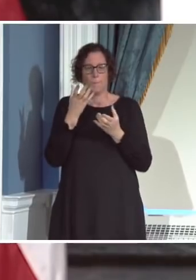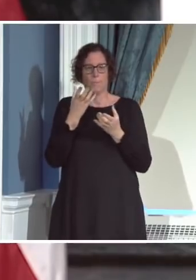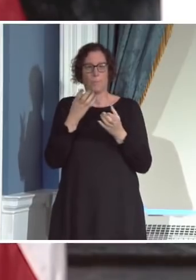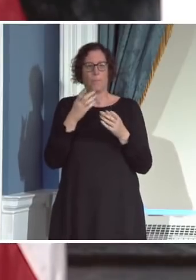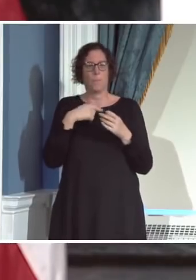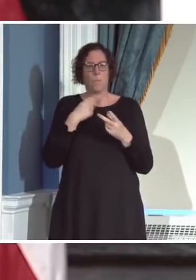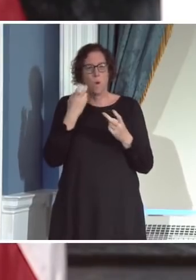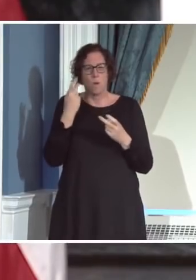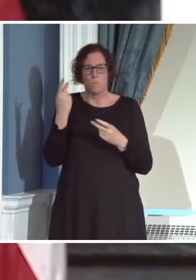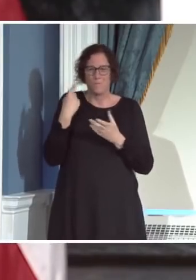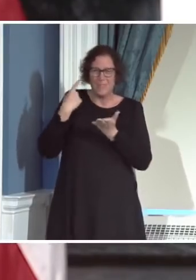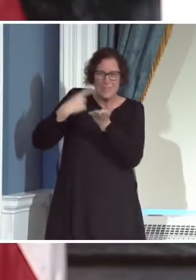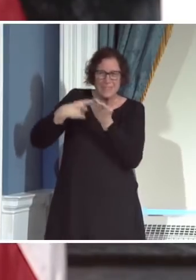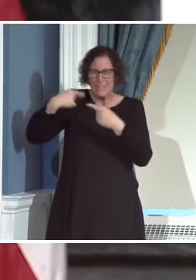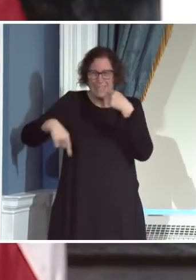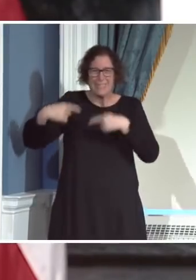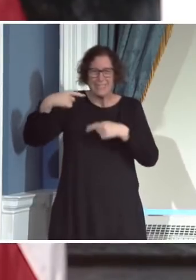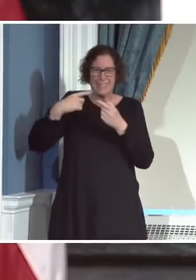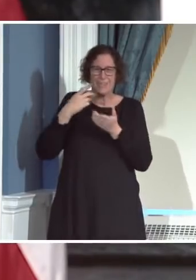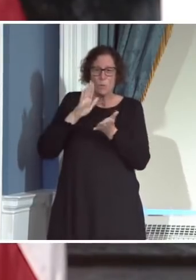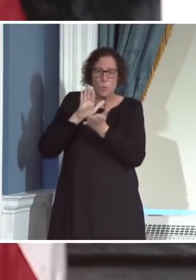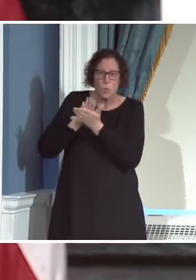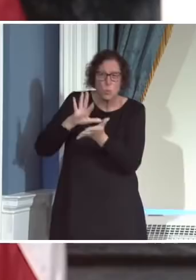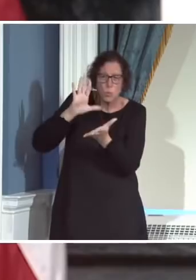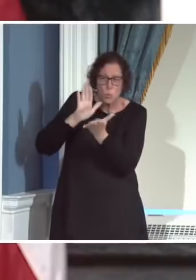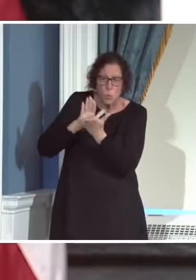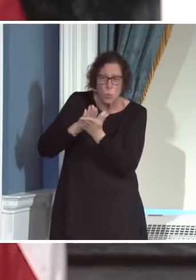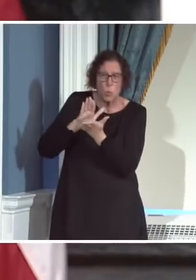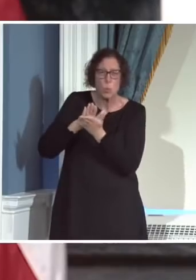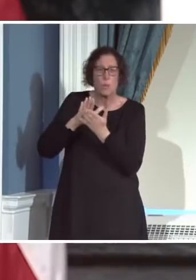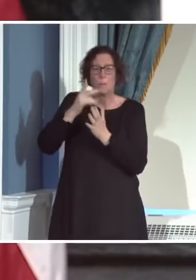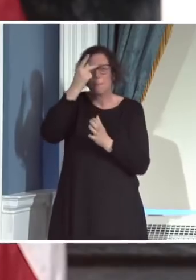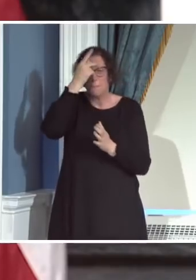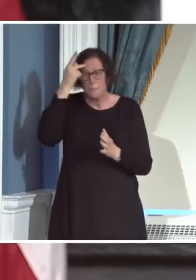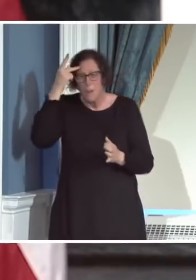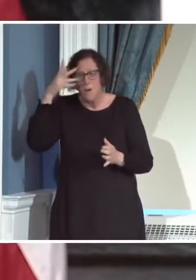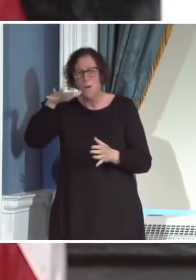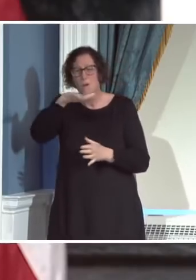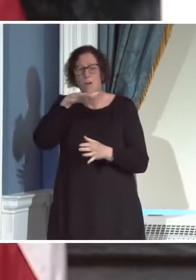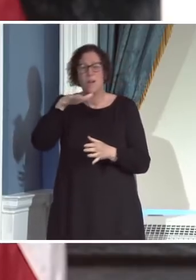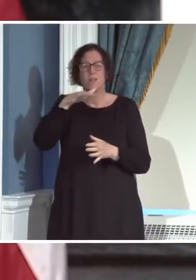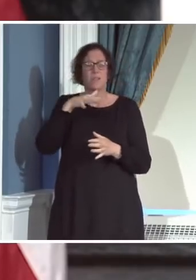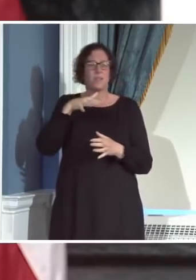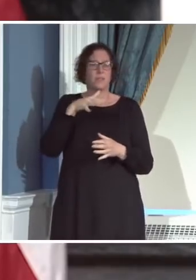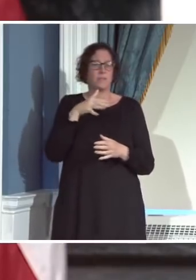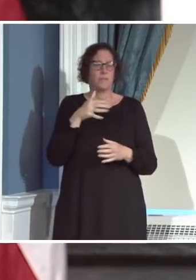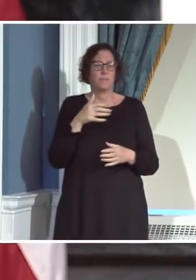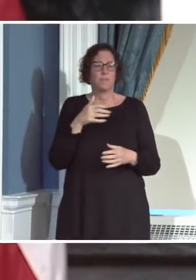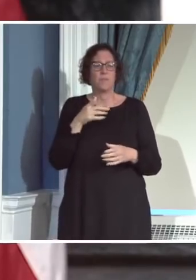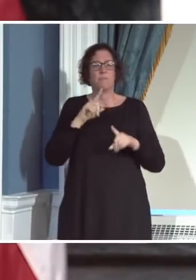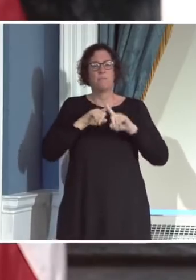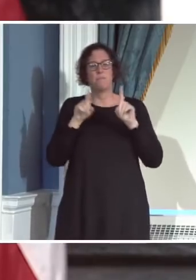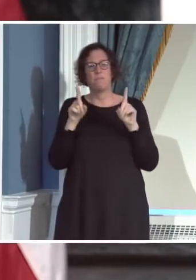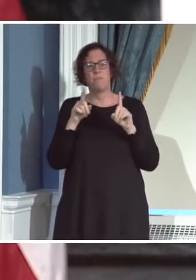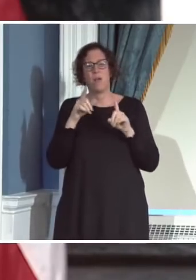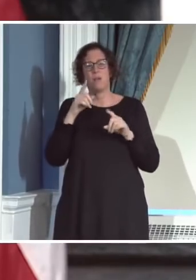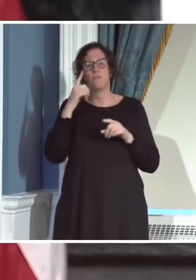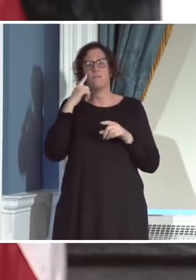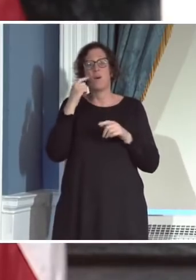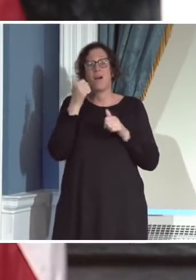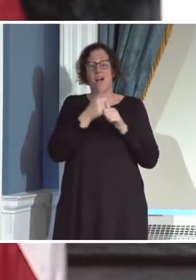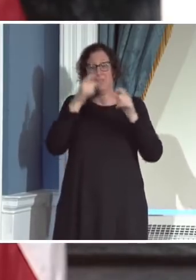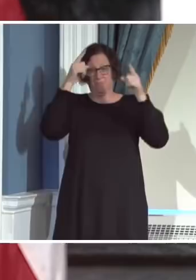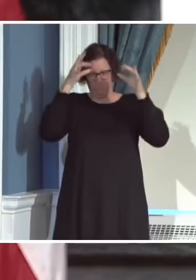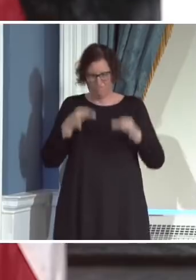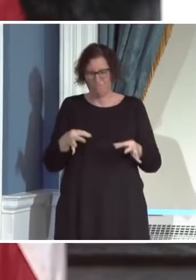seeing. We've talked about the parks issue. But in every case, it was collegial, Julia, that comparing